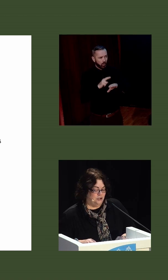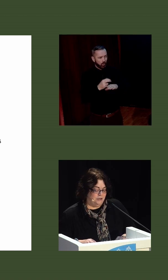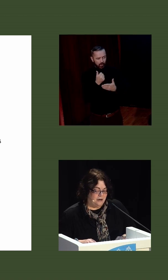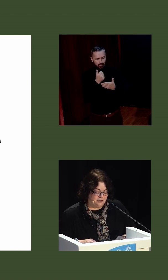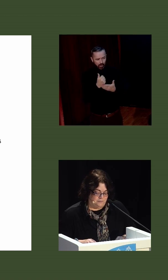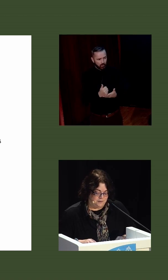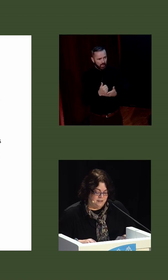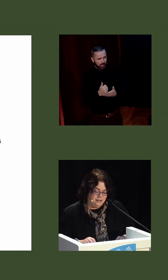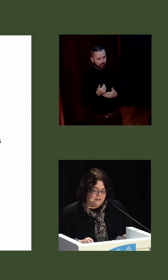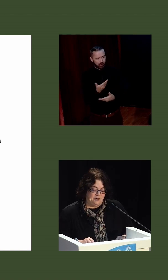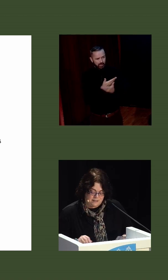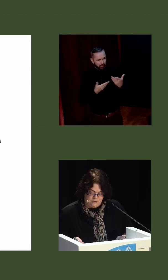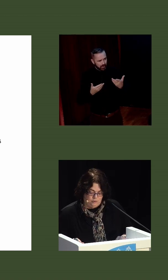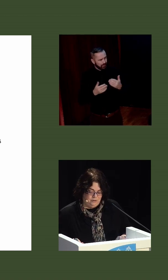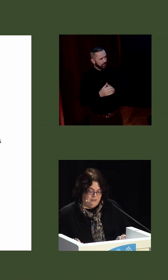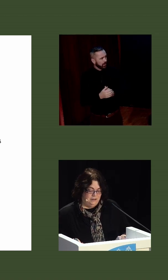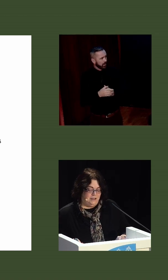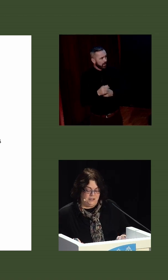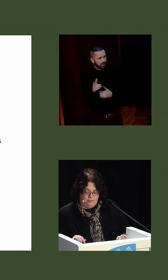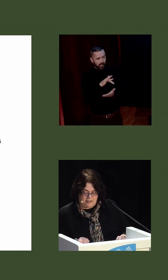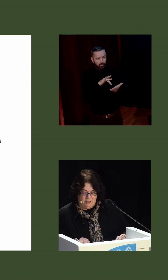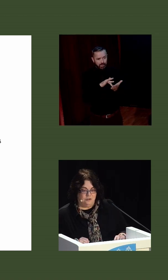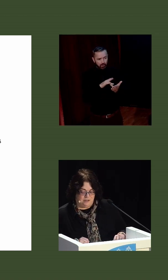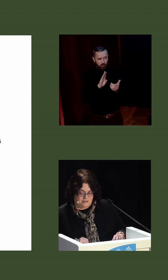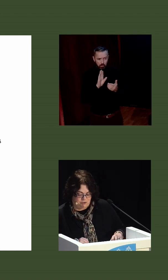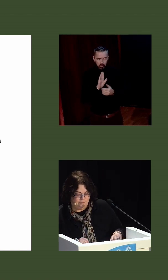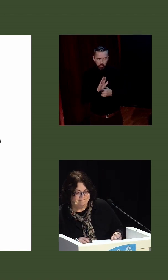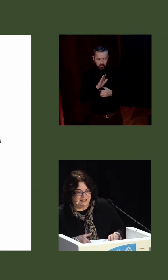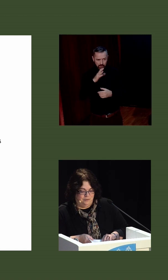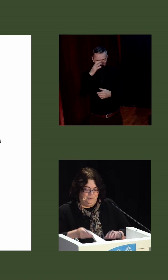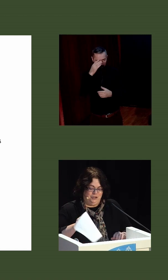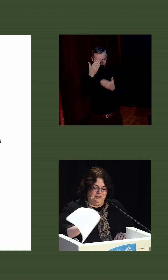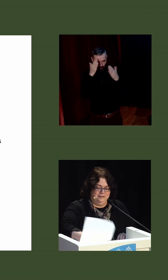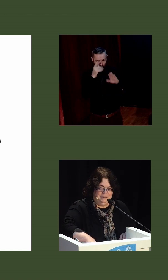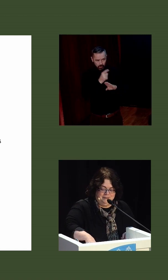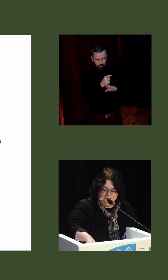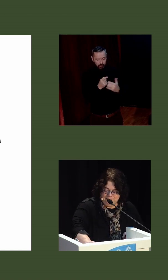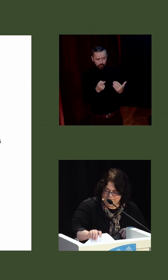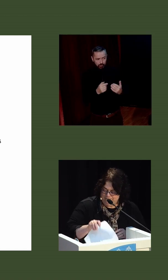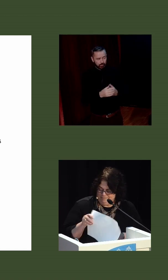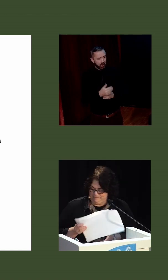our foundational narratives. They are central and need to be acknowledged as such. Thank you very much.